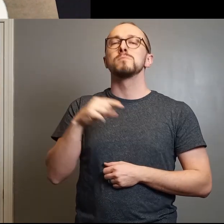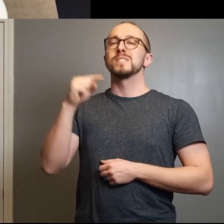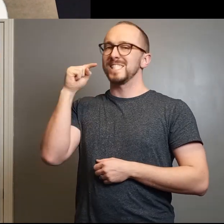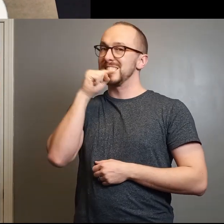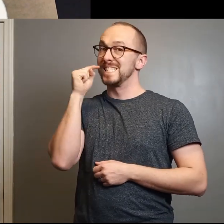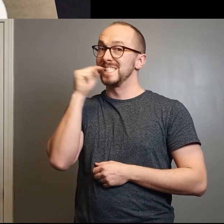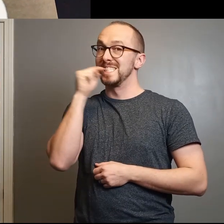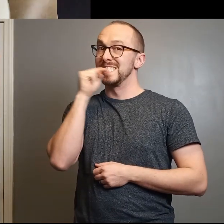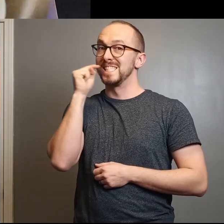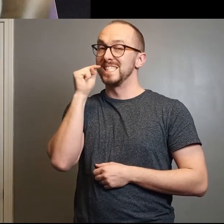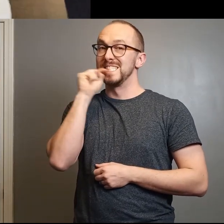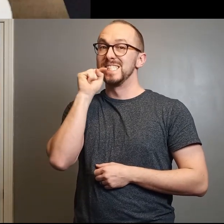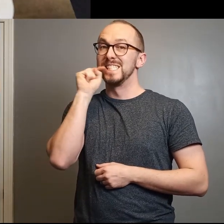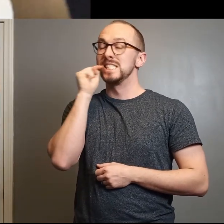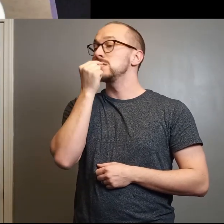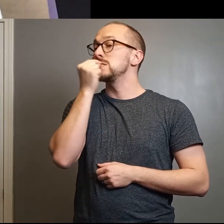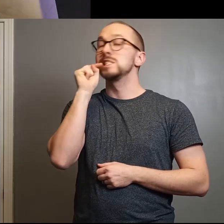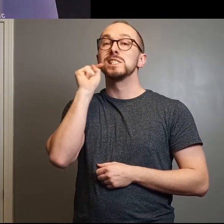brush your teeth.